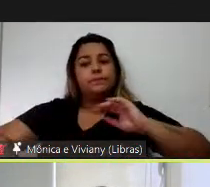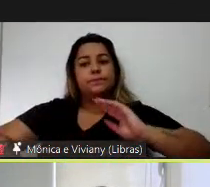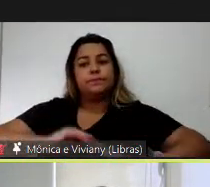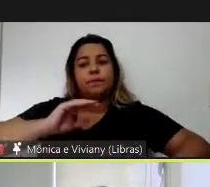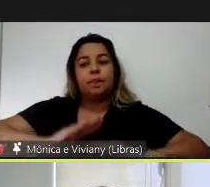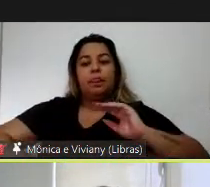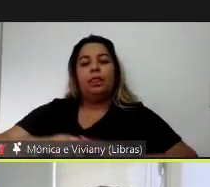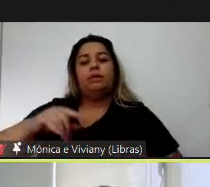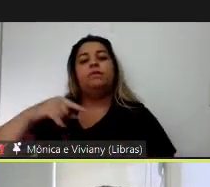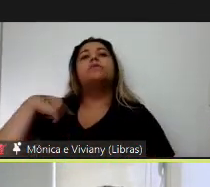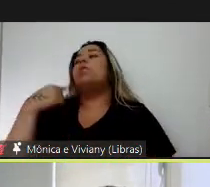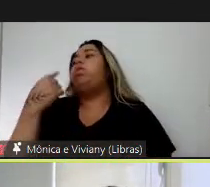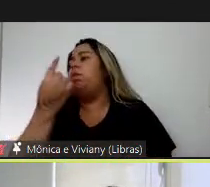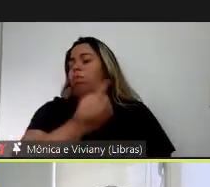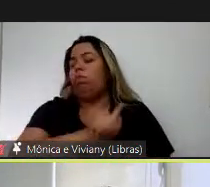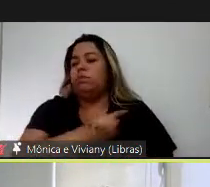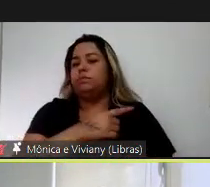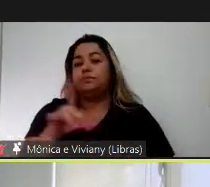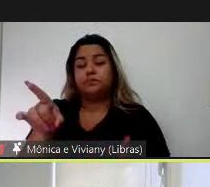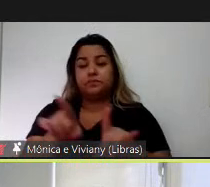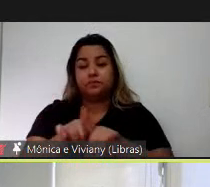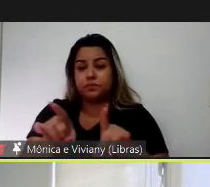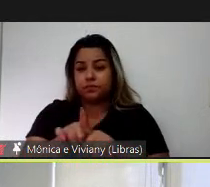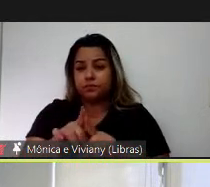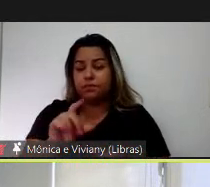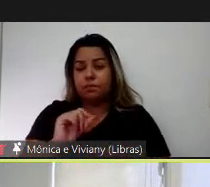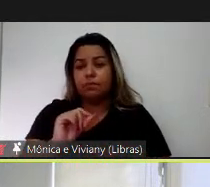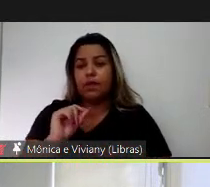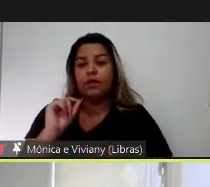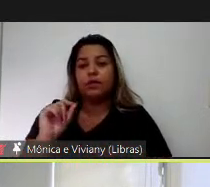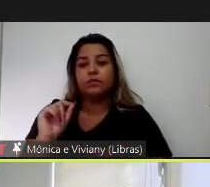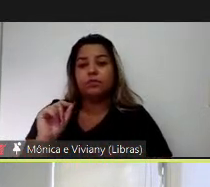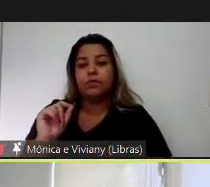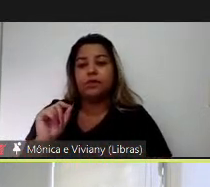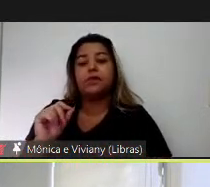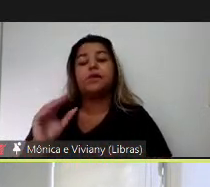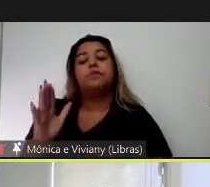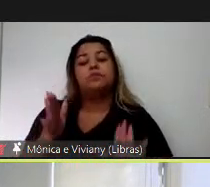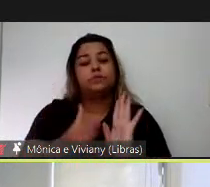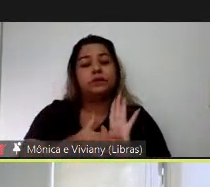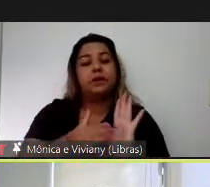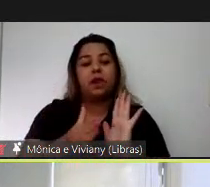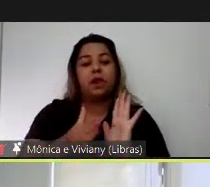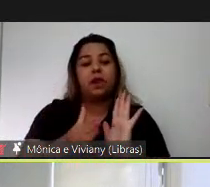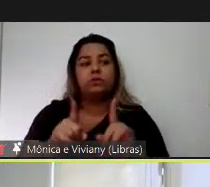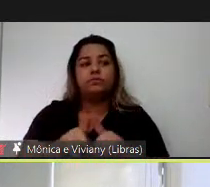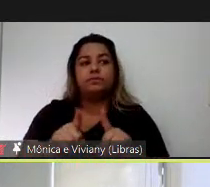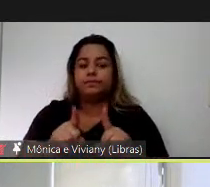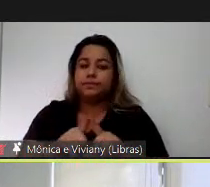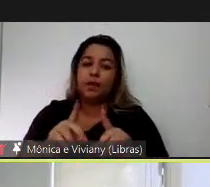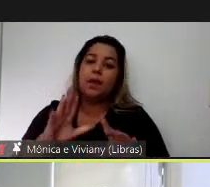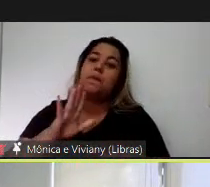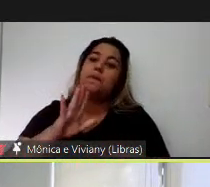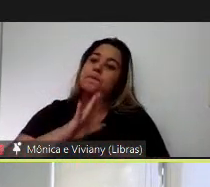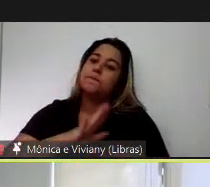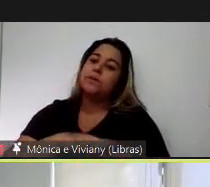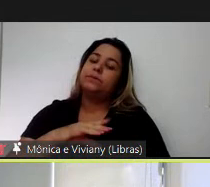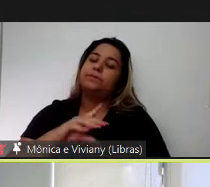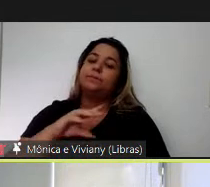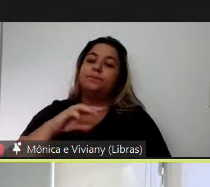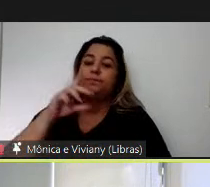promotion of provision of professional in primary healthcare. We have 2 programs. It's a